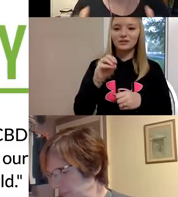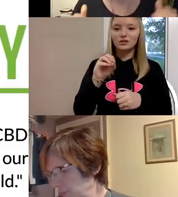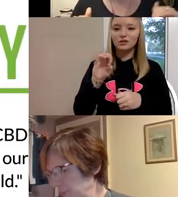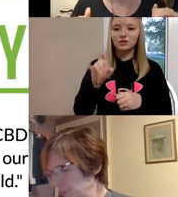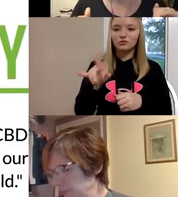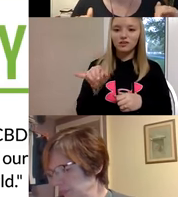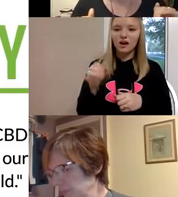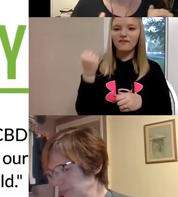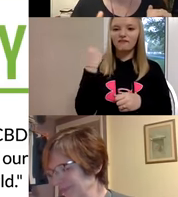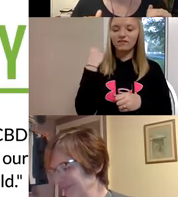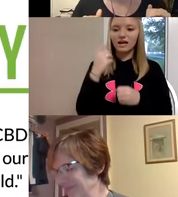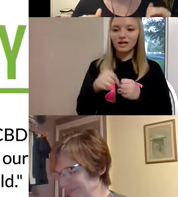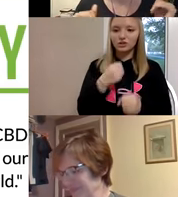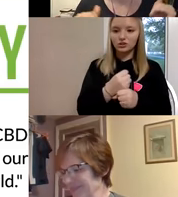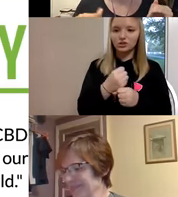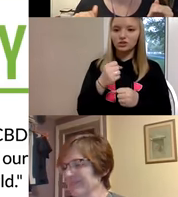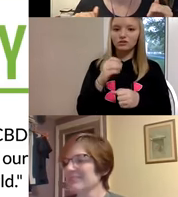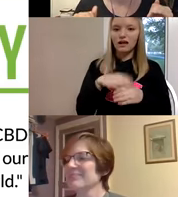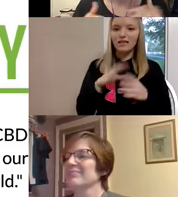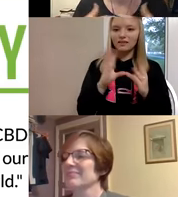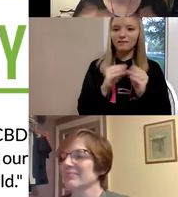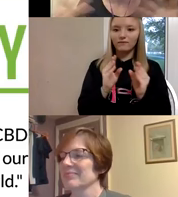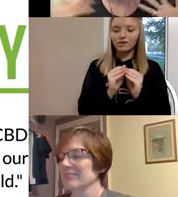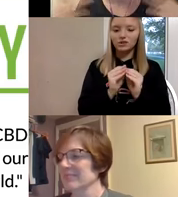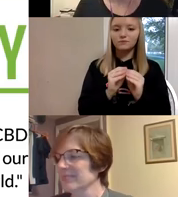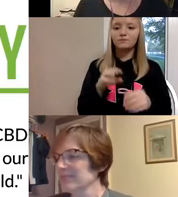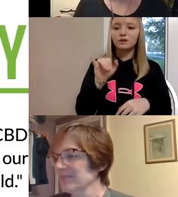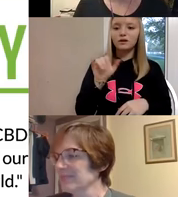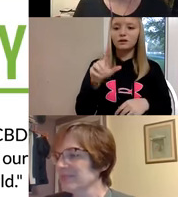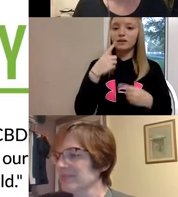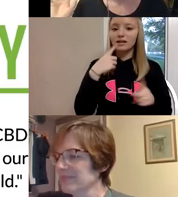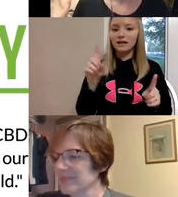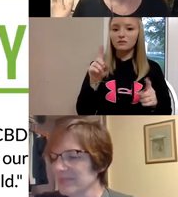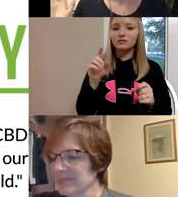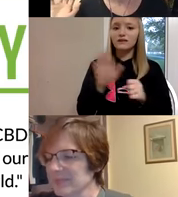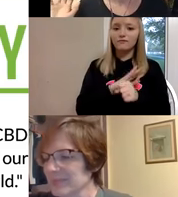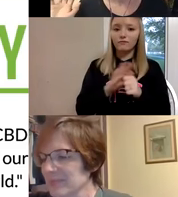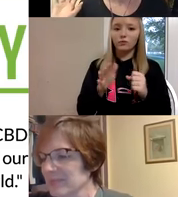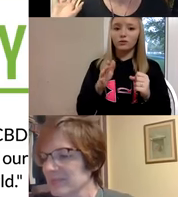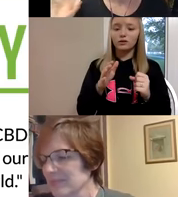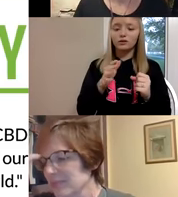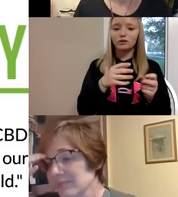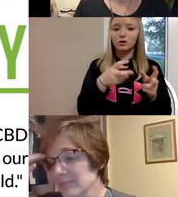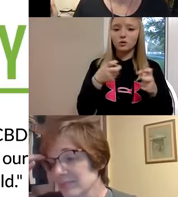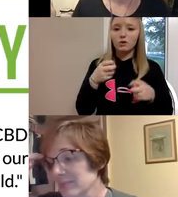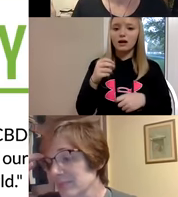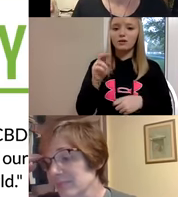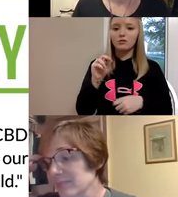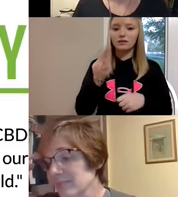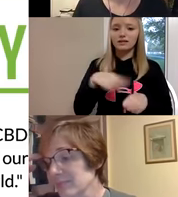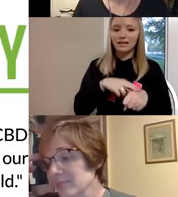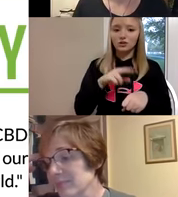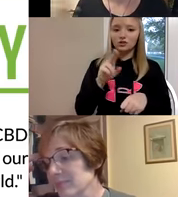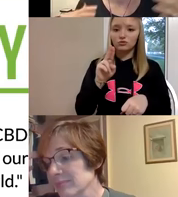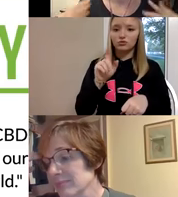at convention last year, Young Living announced that they had fully acquired Nature's Ultra, and we were able to welcome them into our